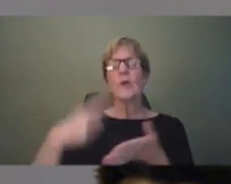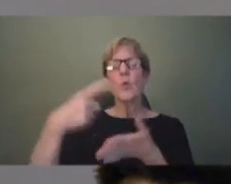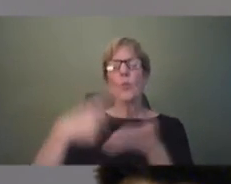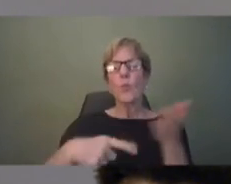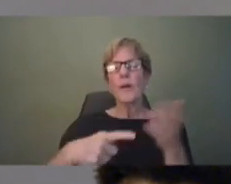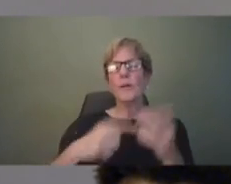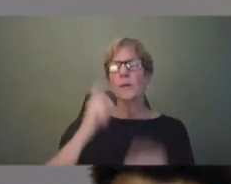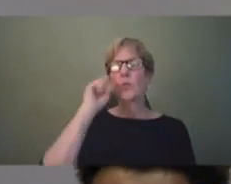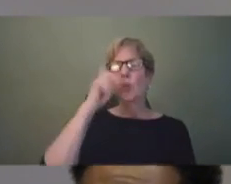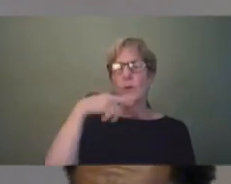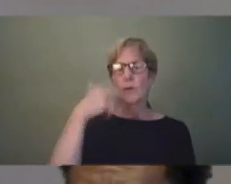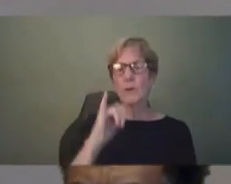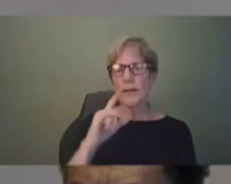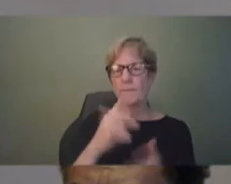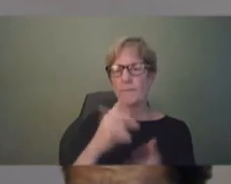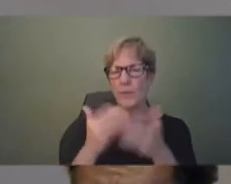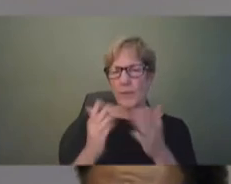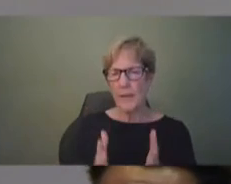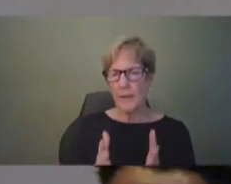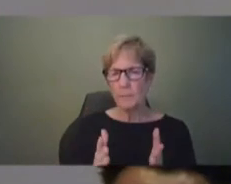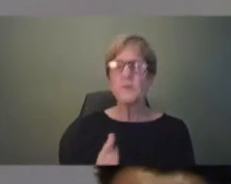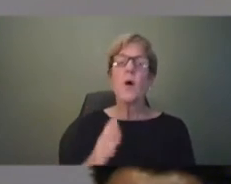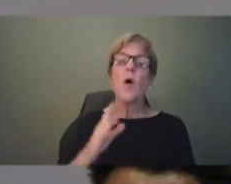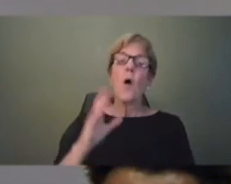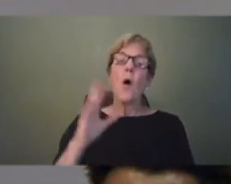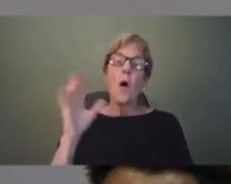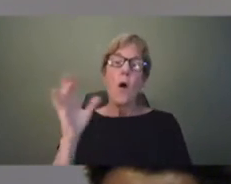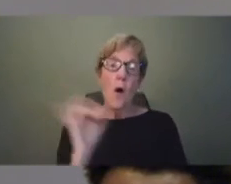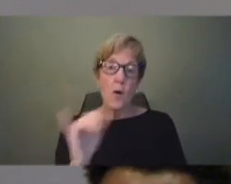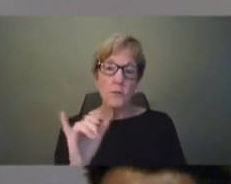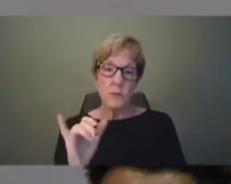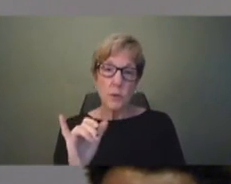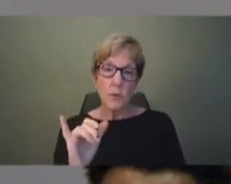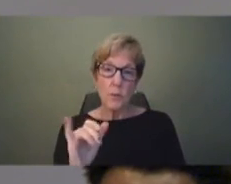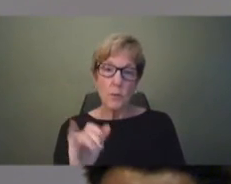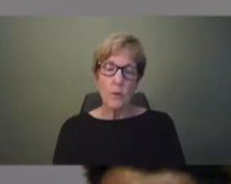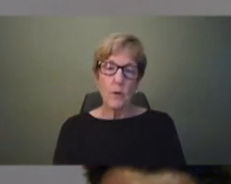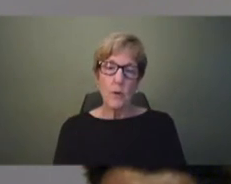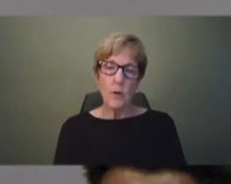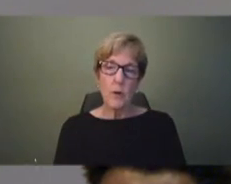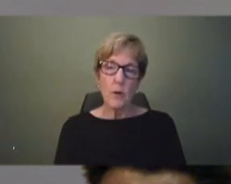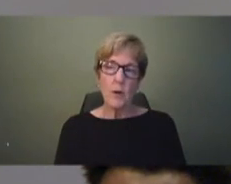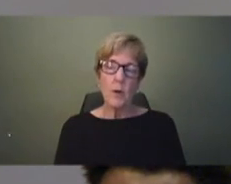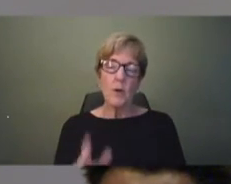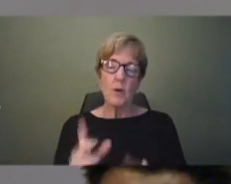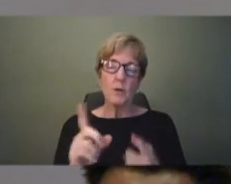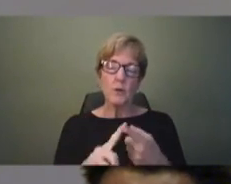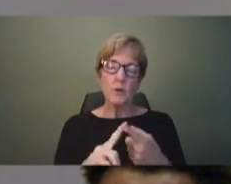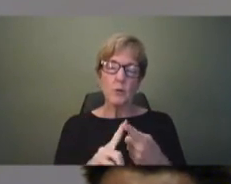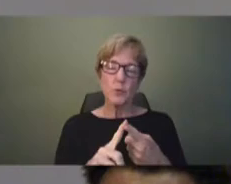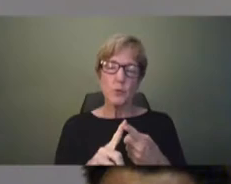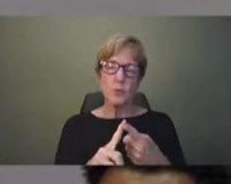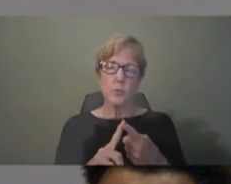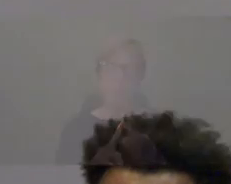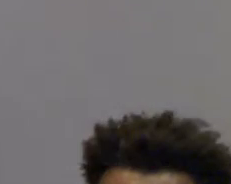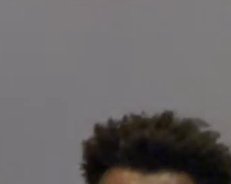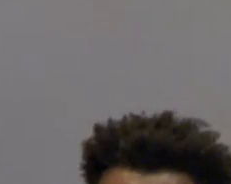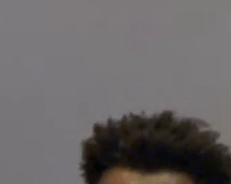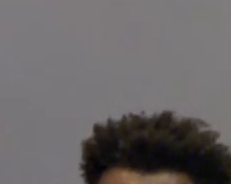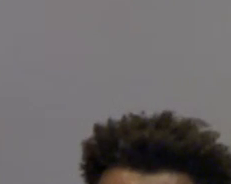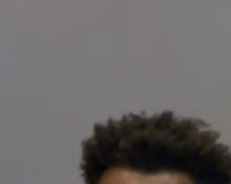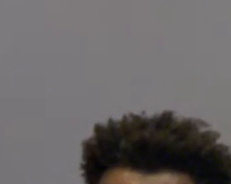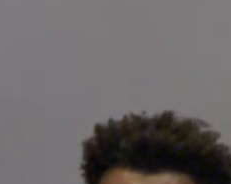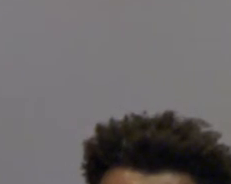the neighborhood um I also just want to call out that this